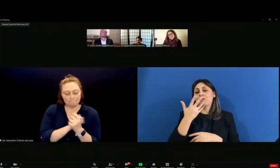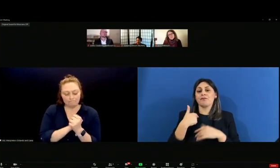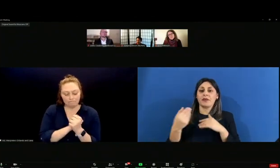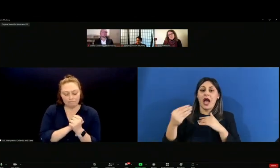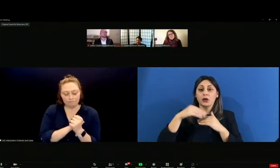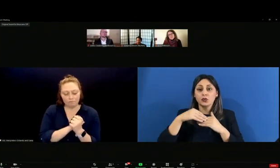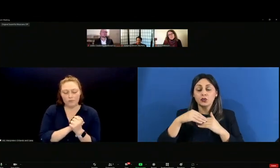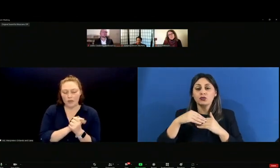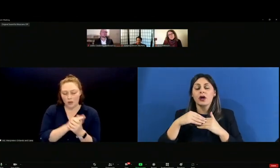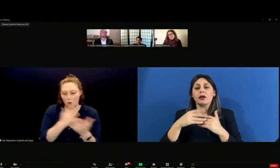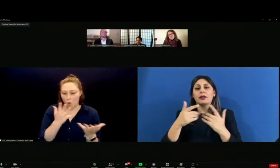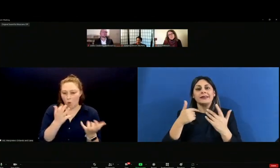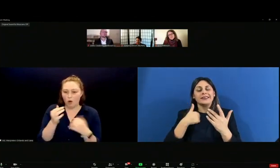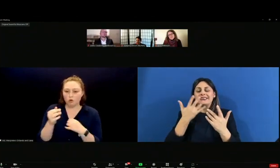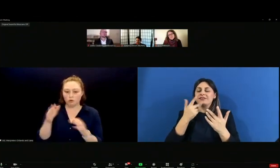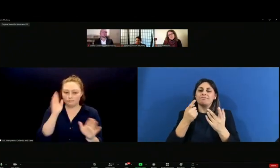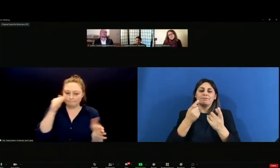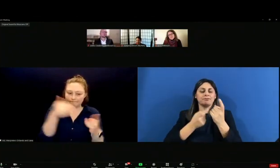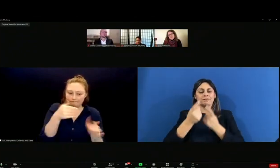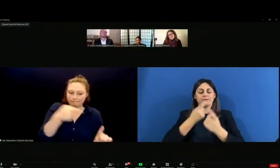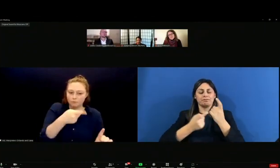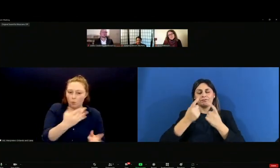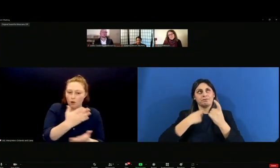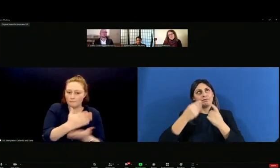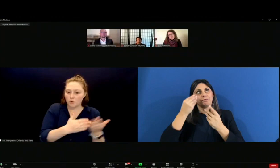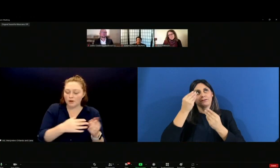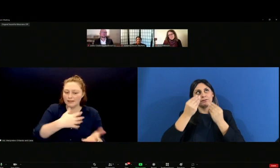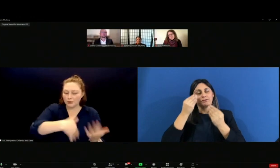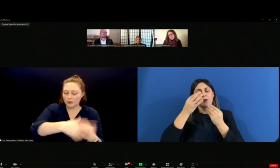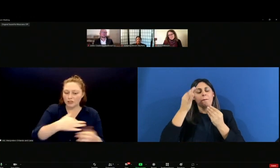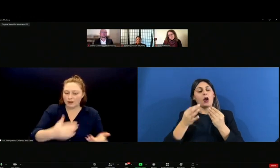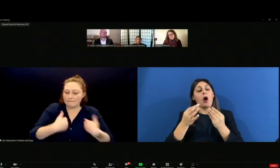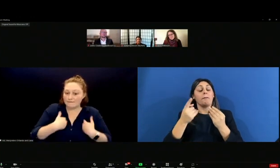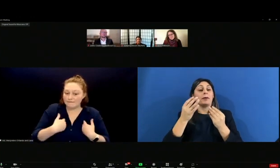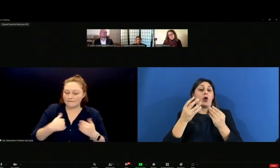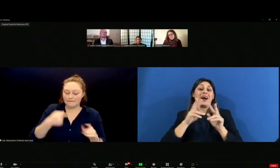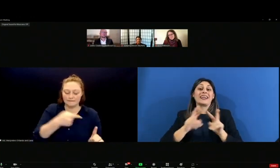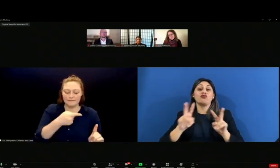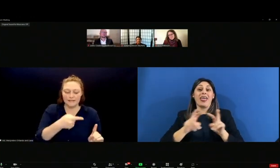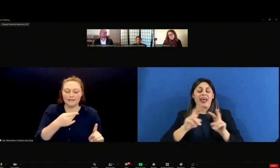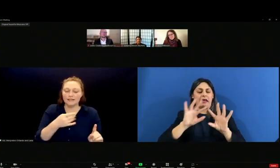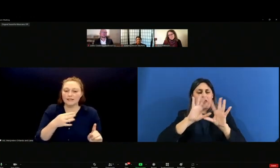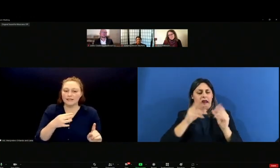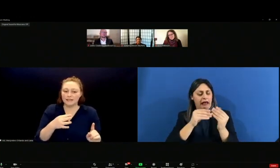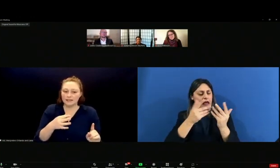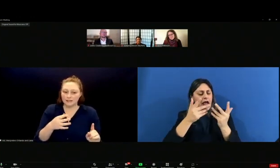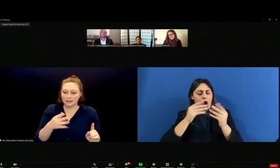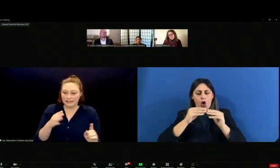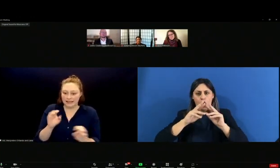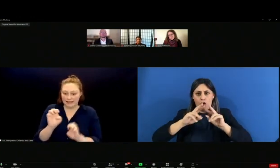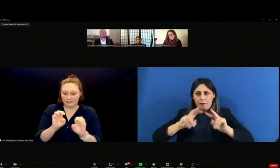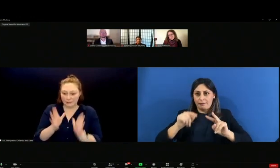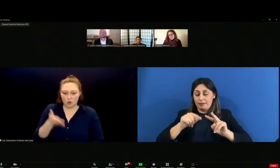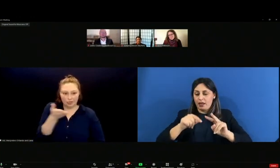your attention to one aspect of interaction that there was, which was the experience, the presence of the experimenter. Because